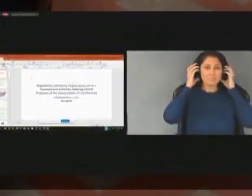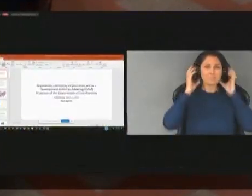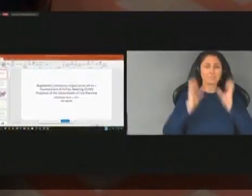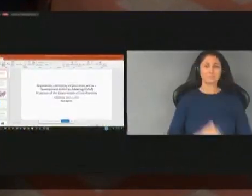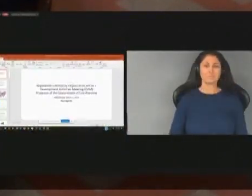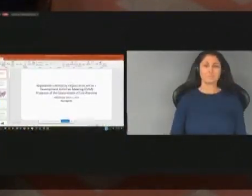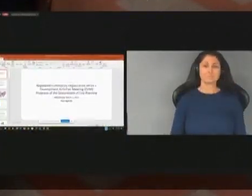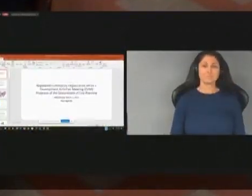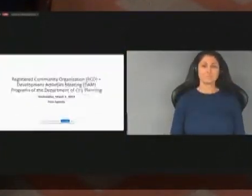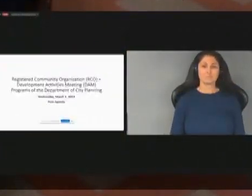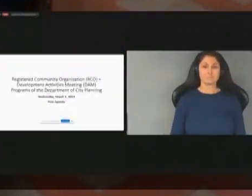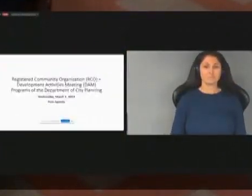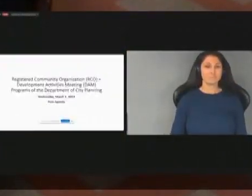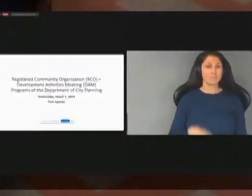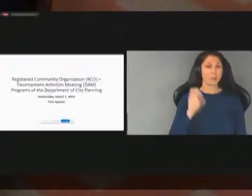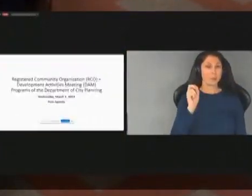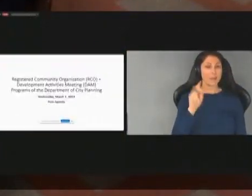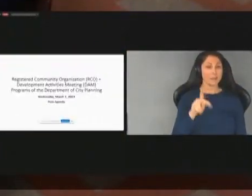Okay.